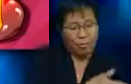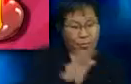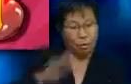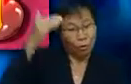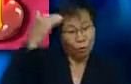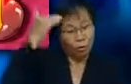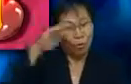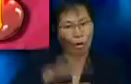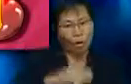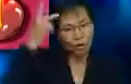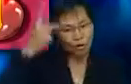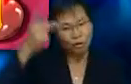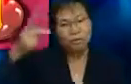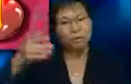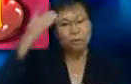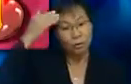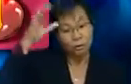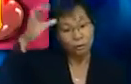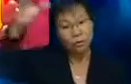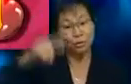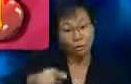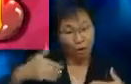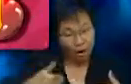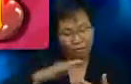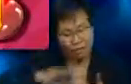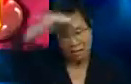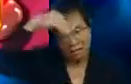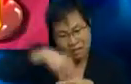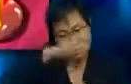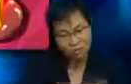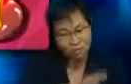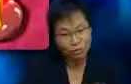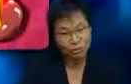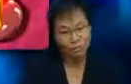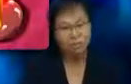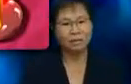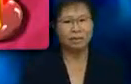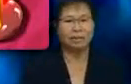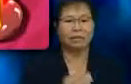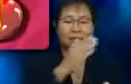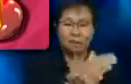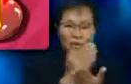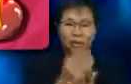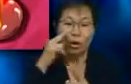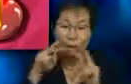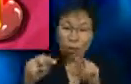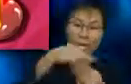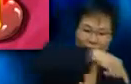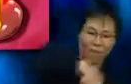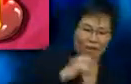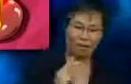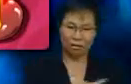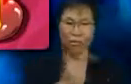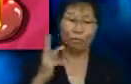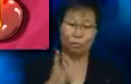the concepts you have learned in school. In segment Looking Around Us, we will